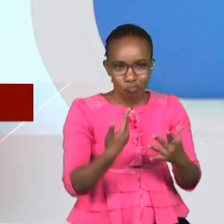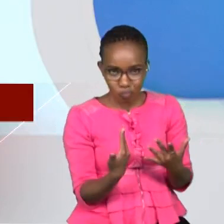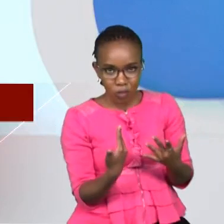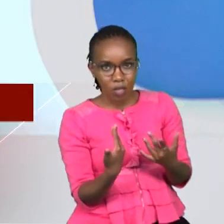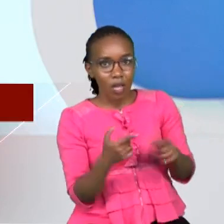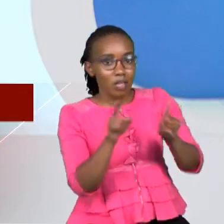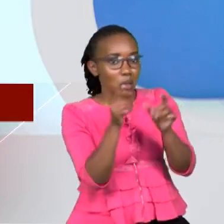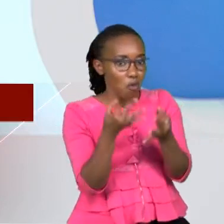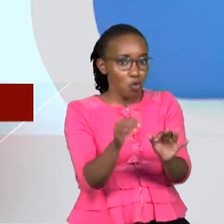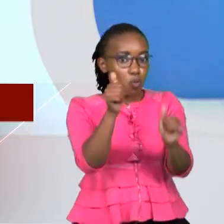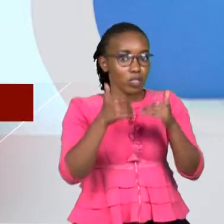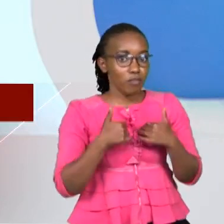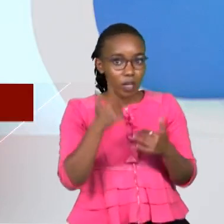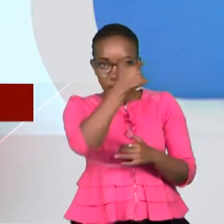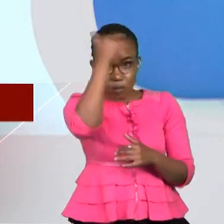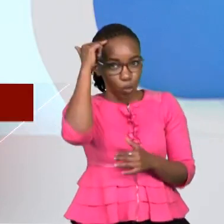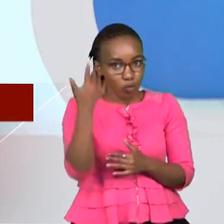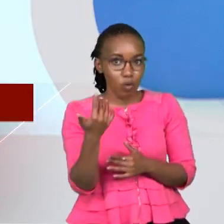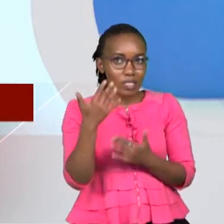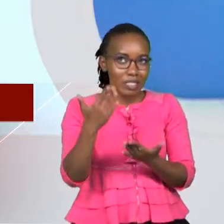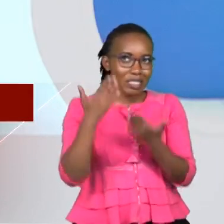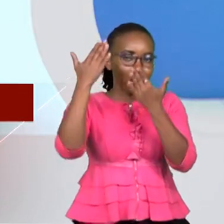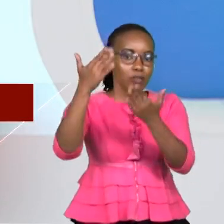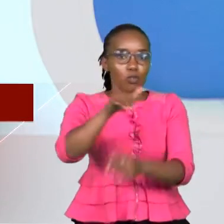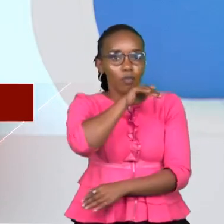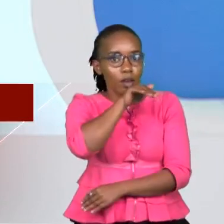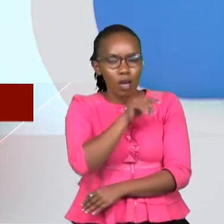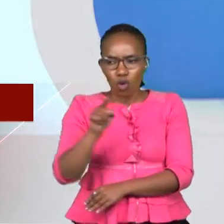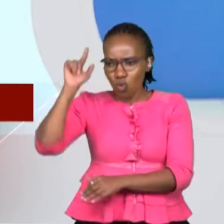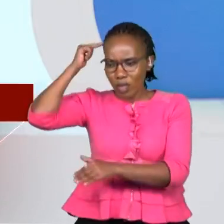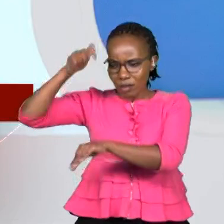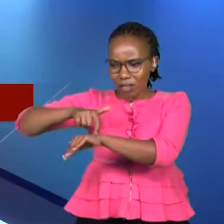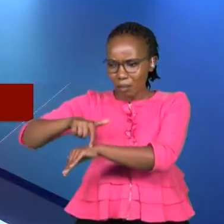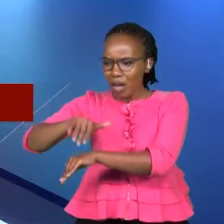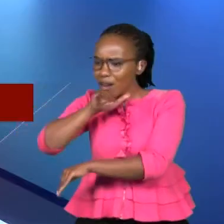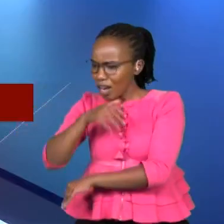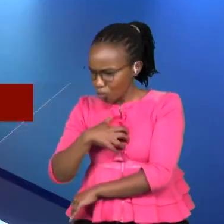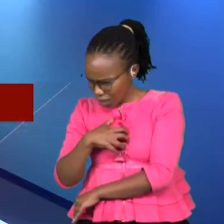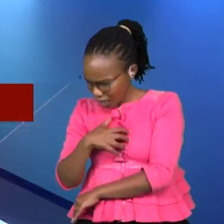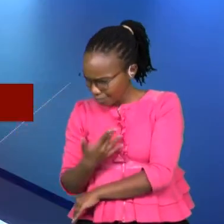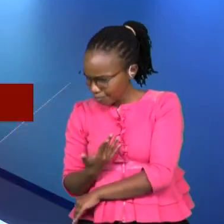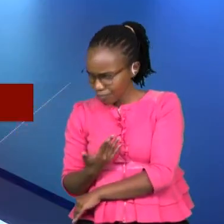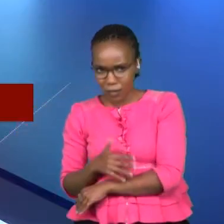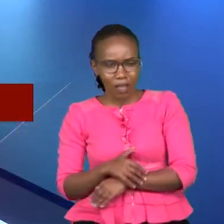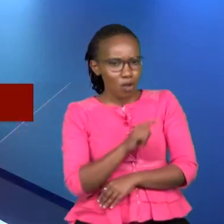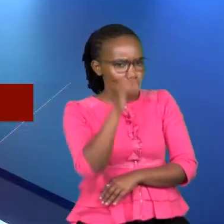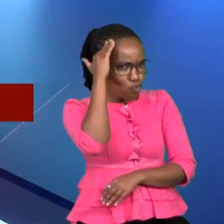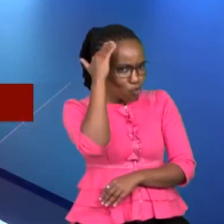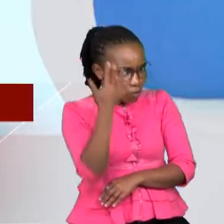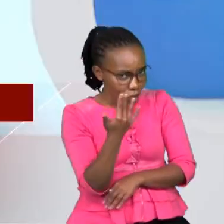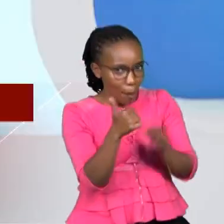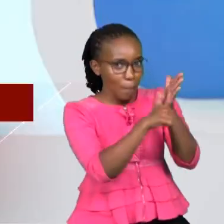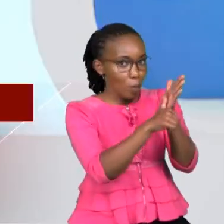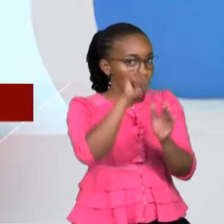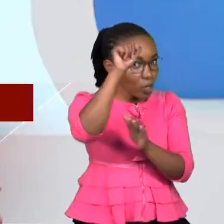freedom we have now is because of the big sacrifice of people like Raila. You think it's time for him to retire? You know, the problem